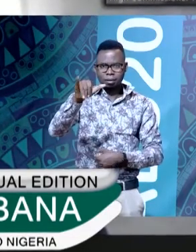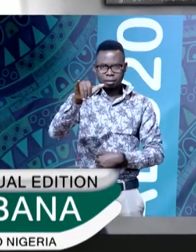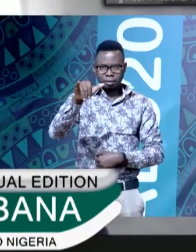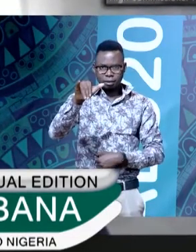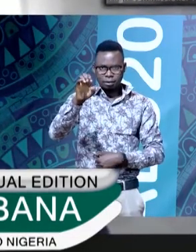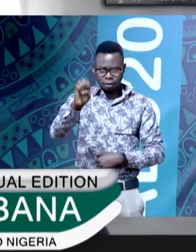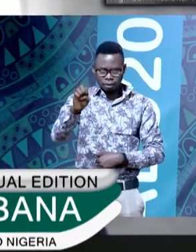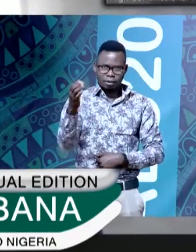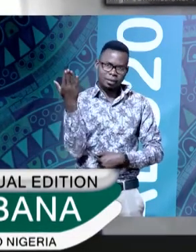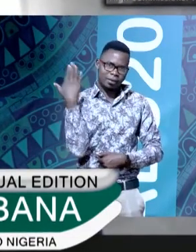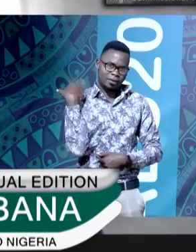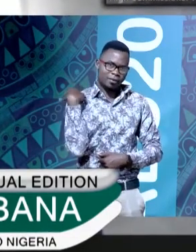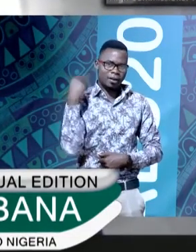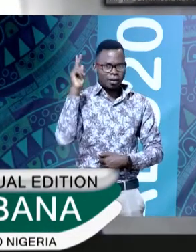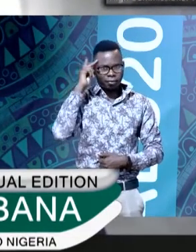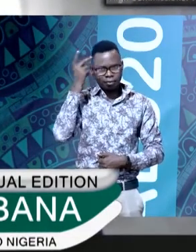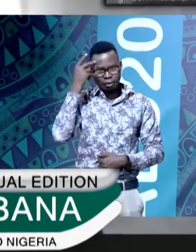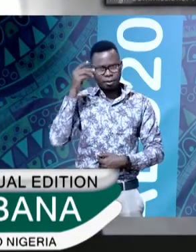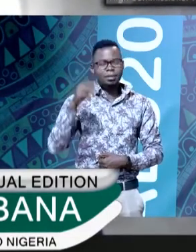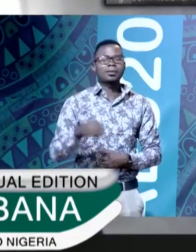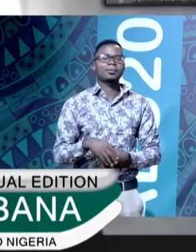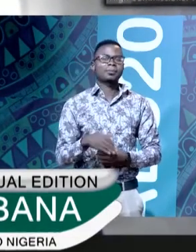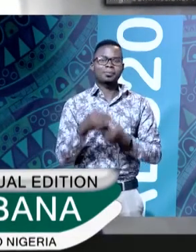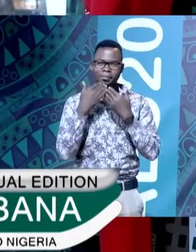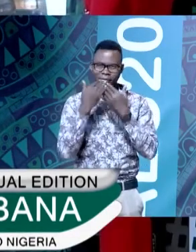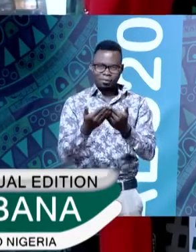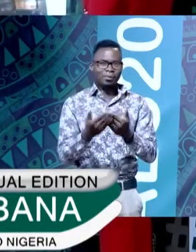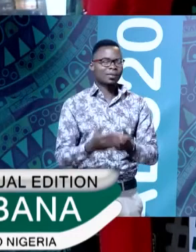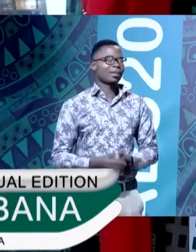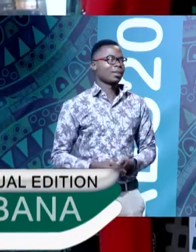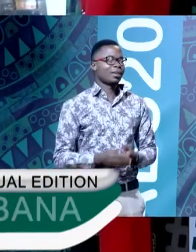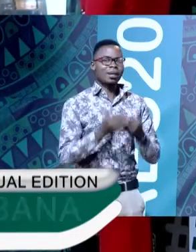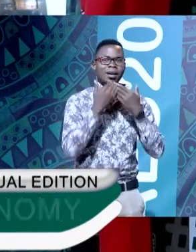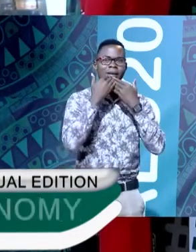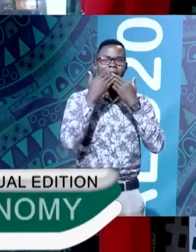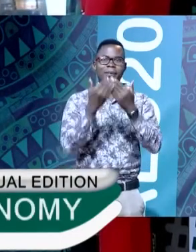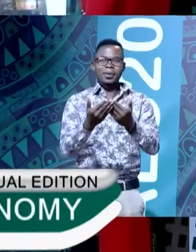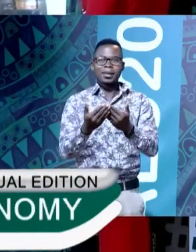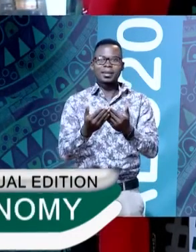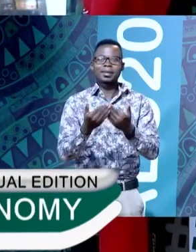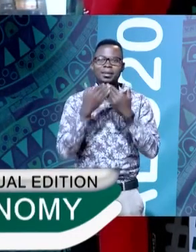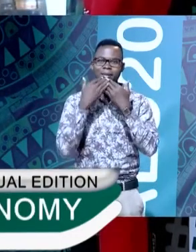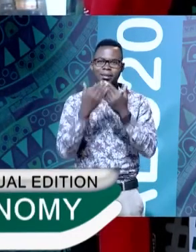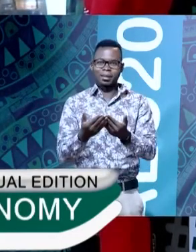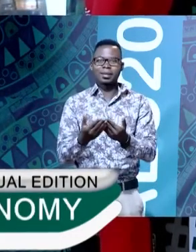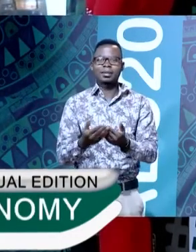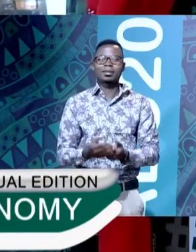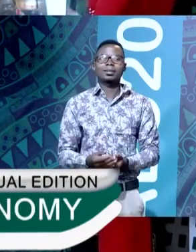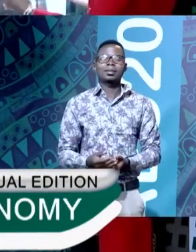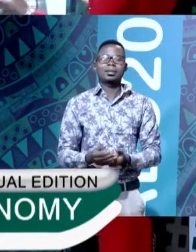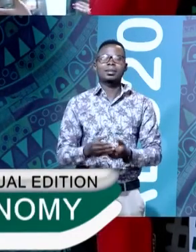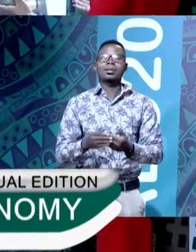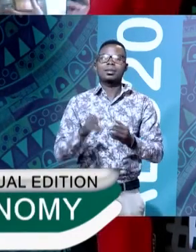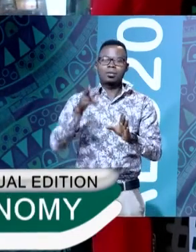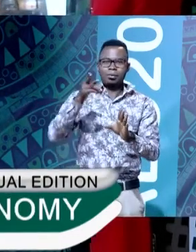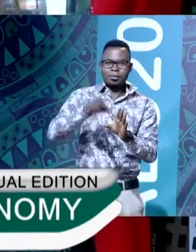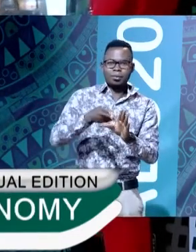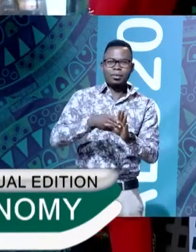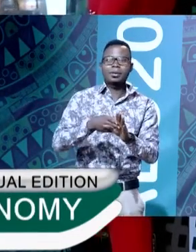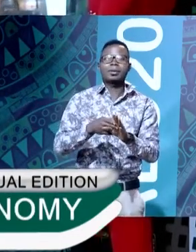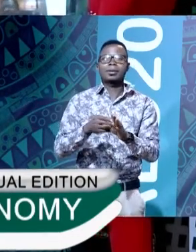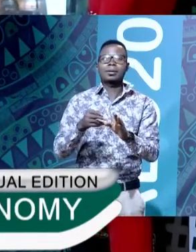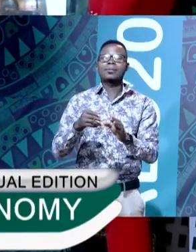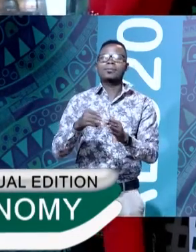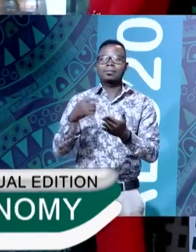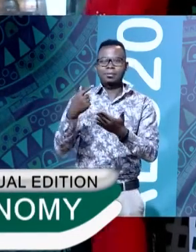retired president of Malawi. Thank you very much, High Commissioners and Ambassador. Thank you very much for being part of this